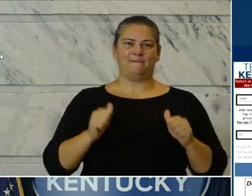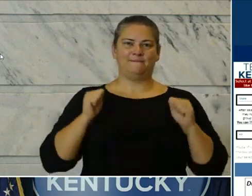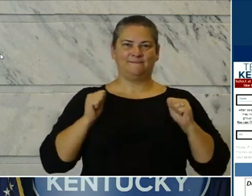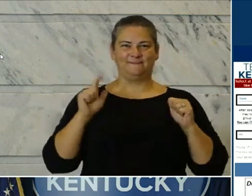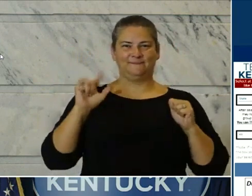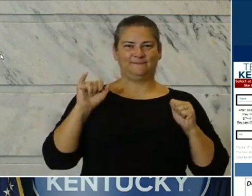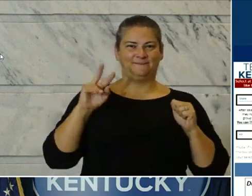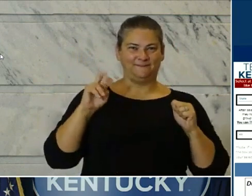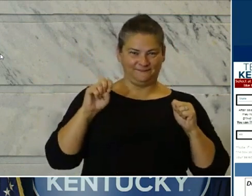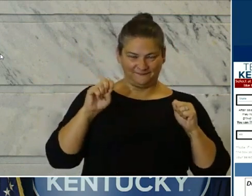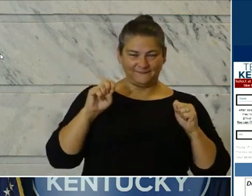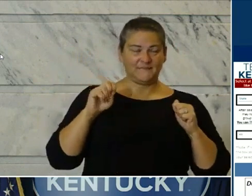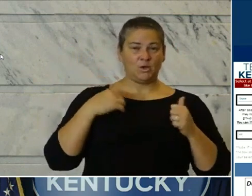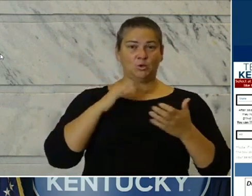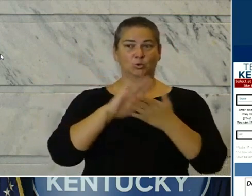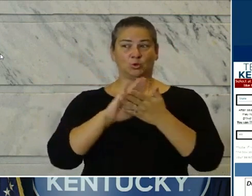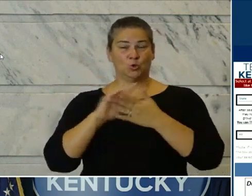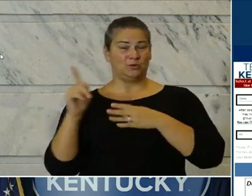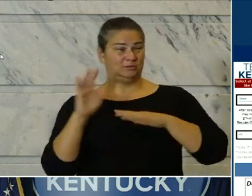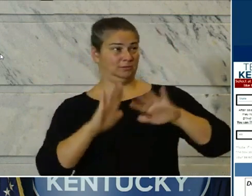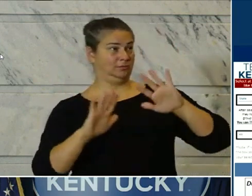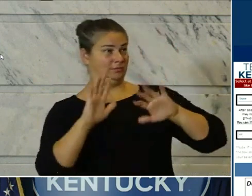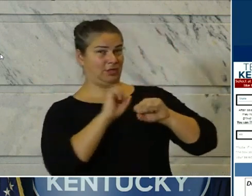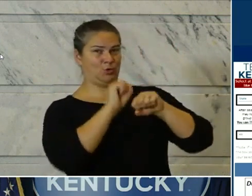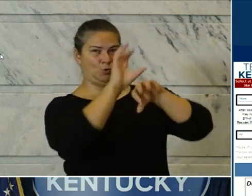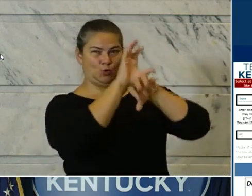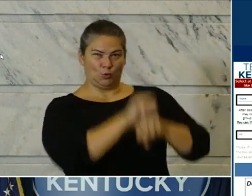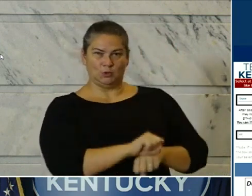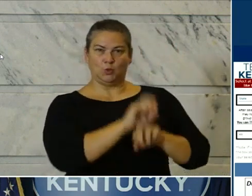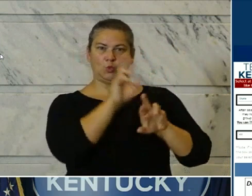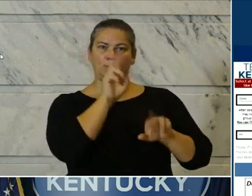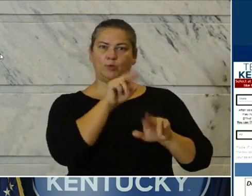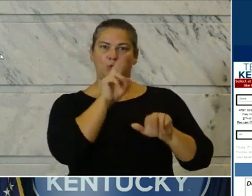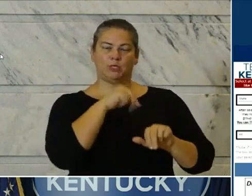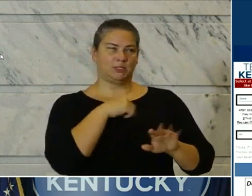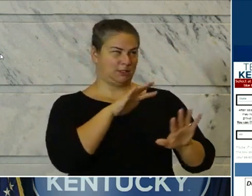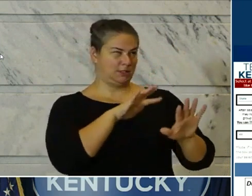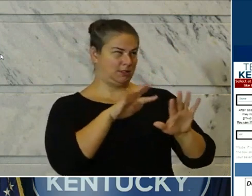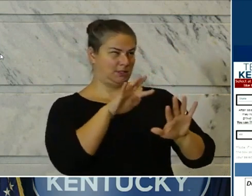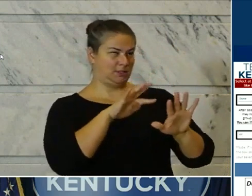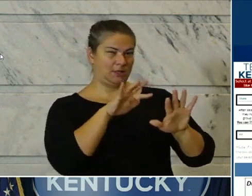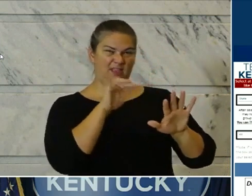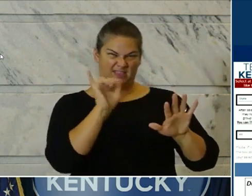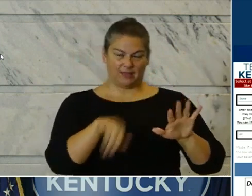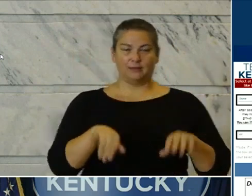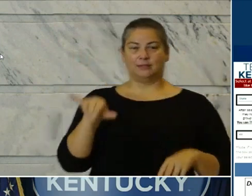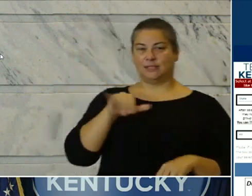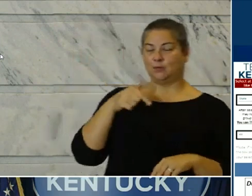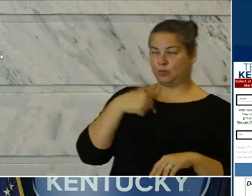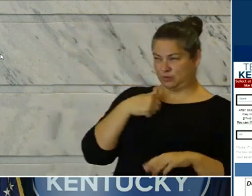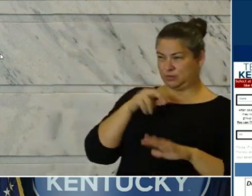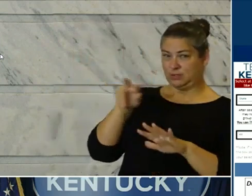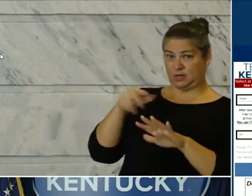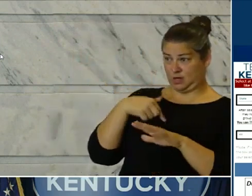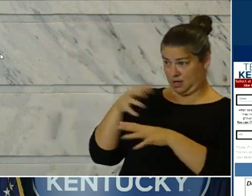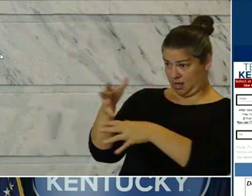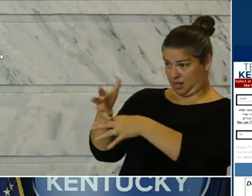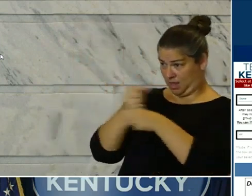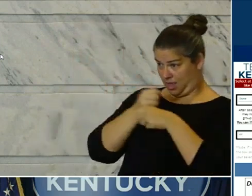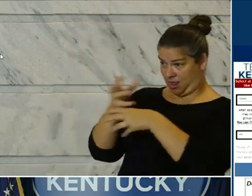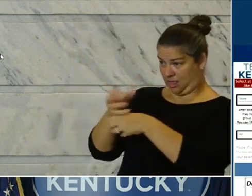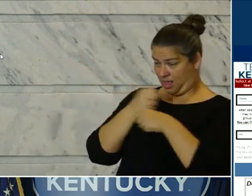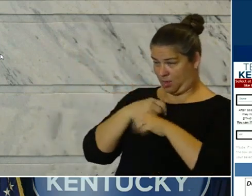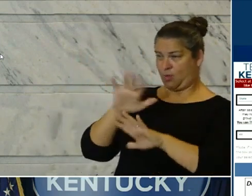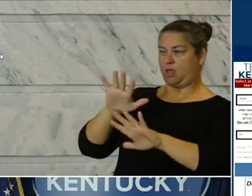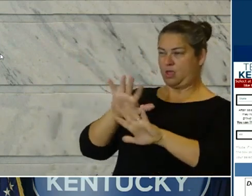are getting used to this new reporting system, as we will get used to reading this data, making sense of this data